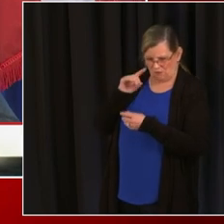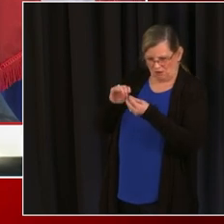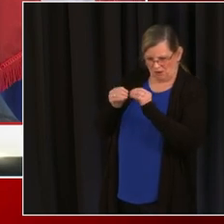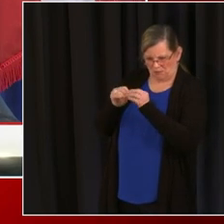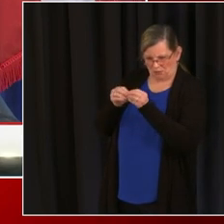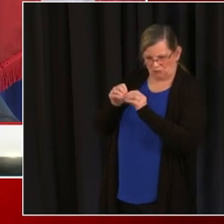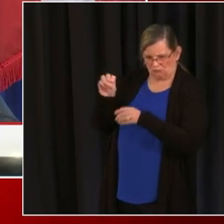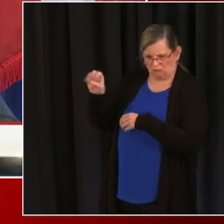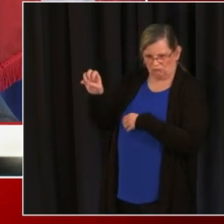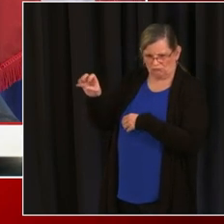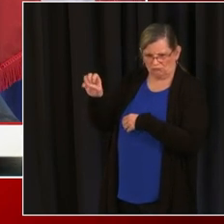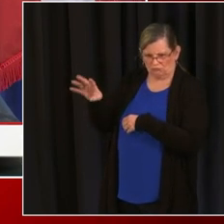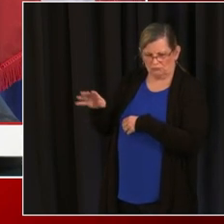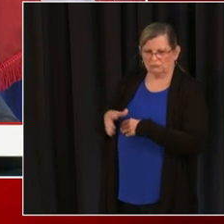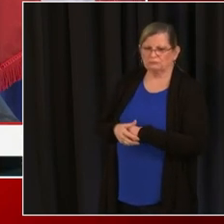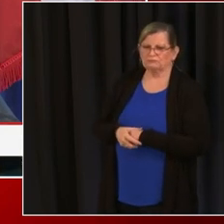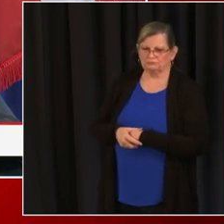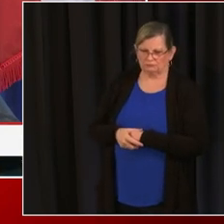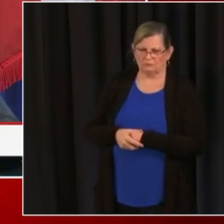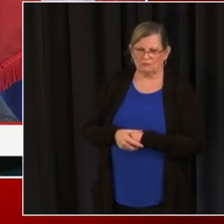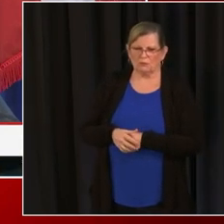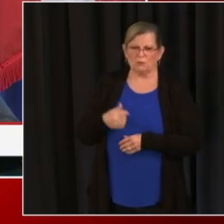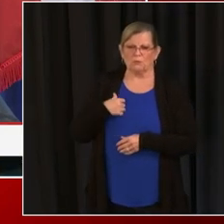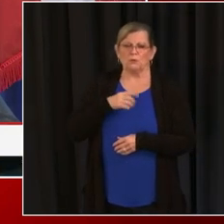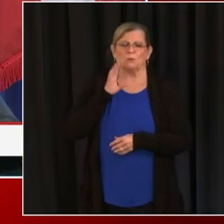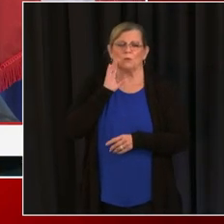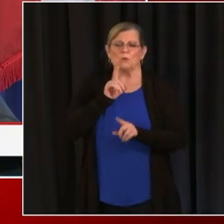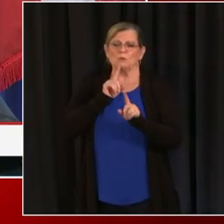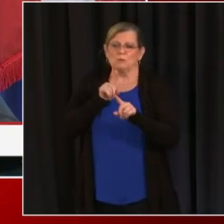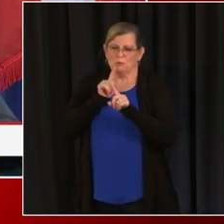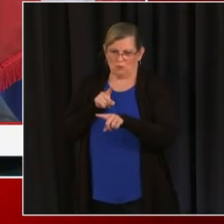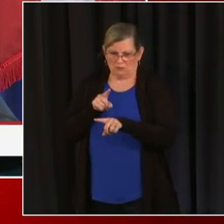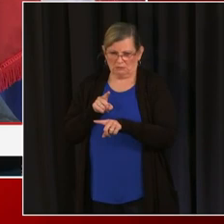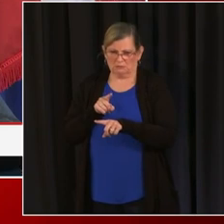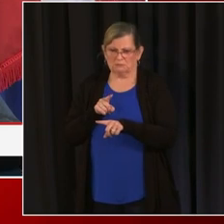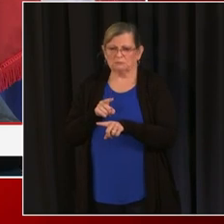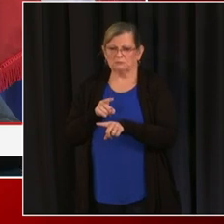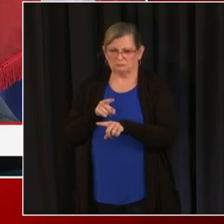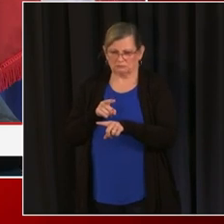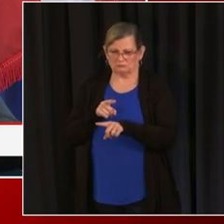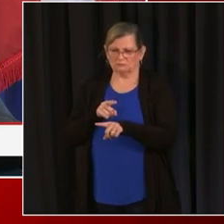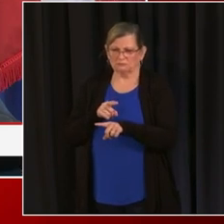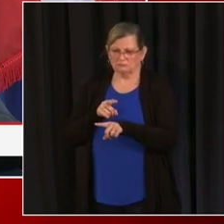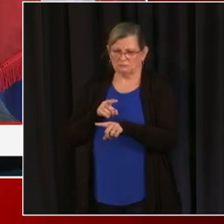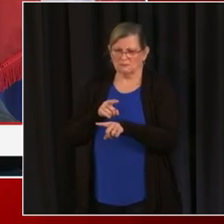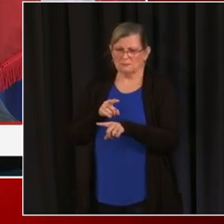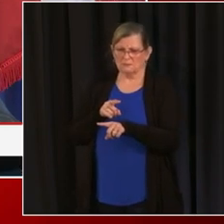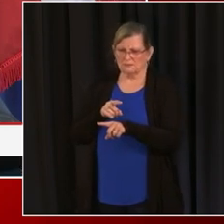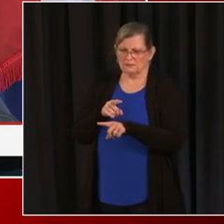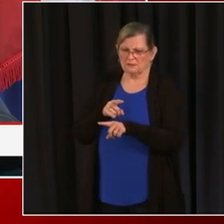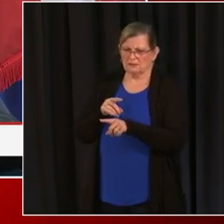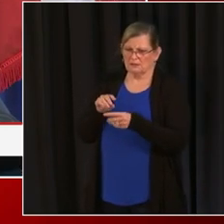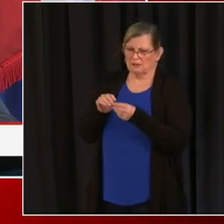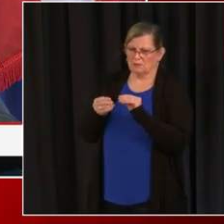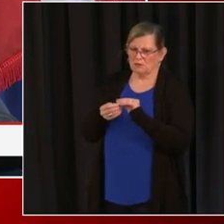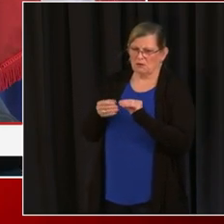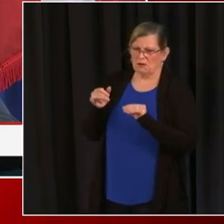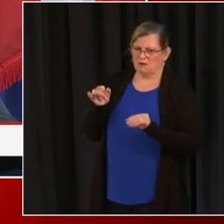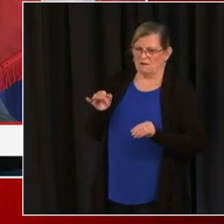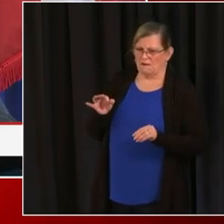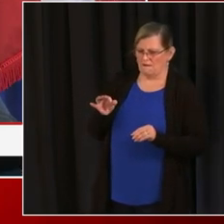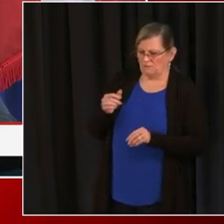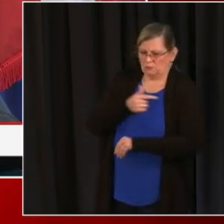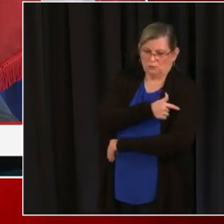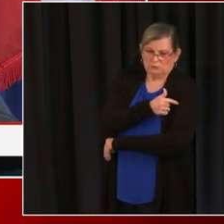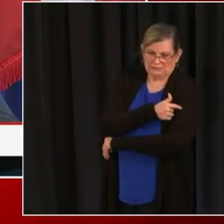numbers are off. So we report, as I indicated earlier, the number of doses that